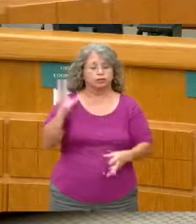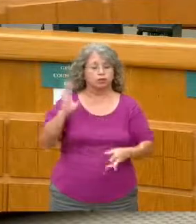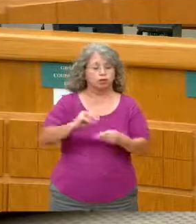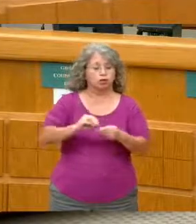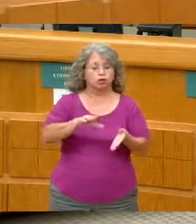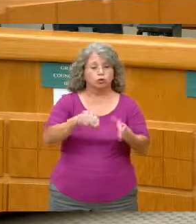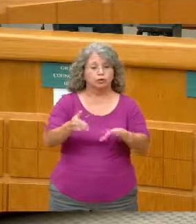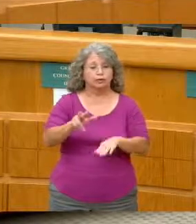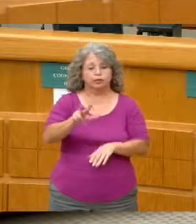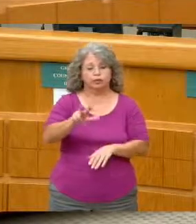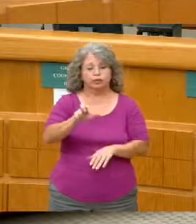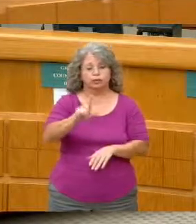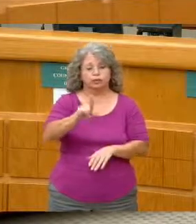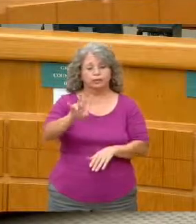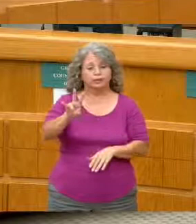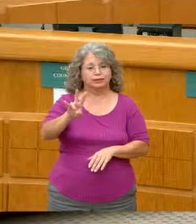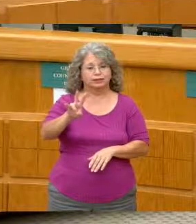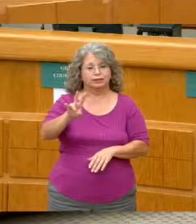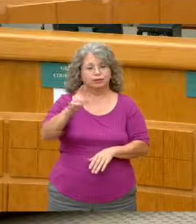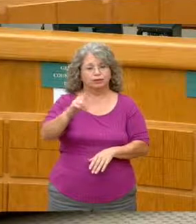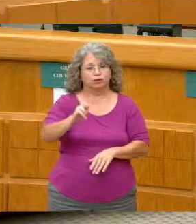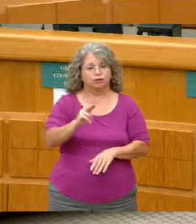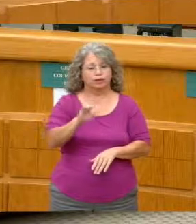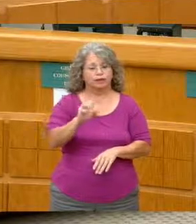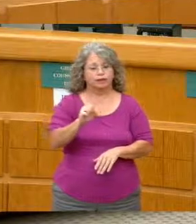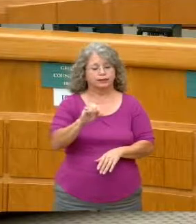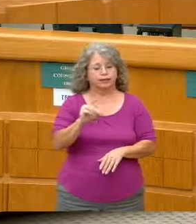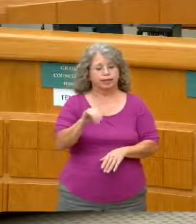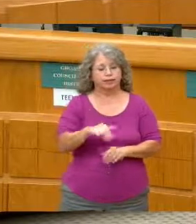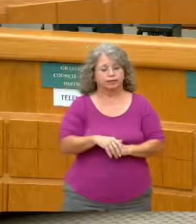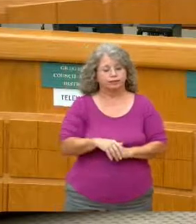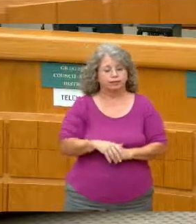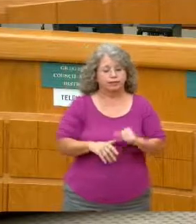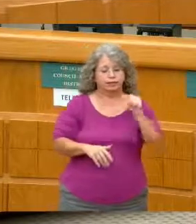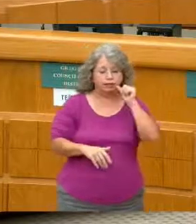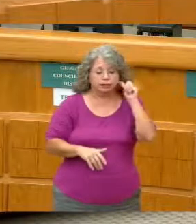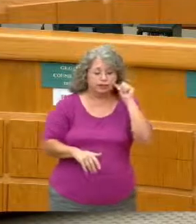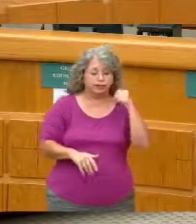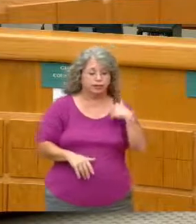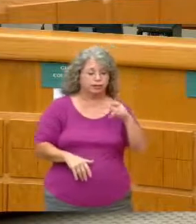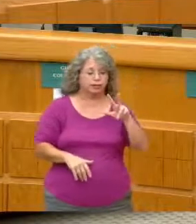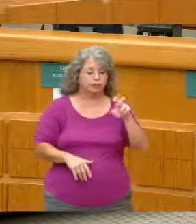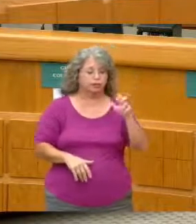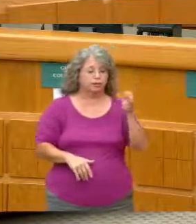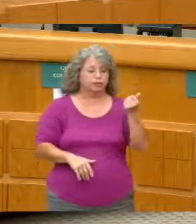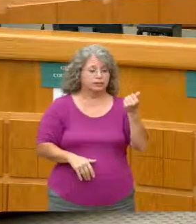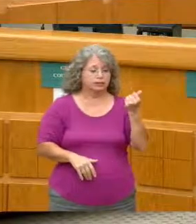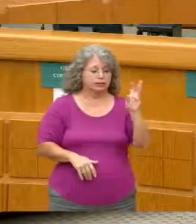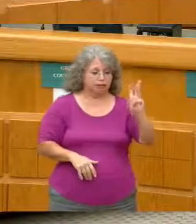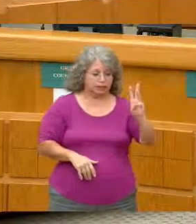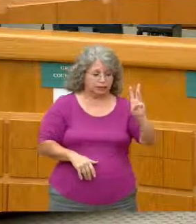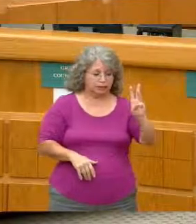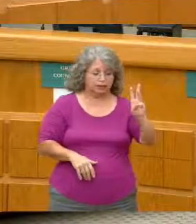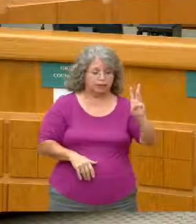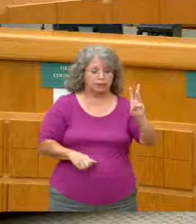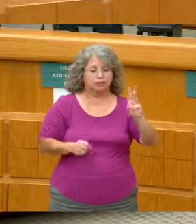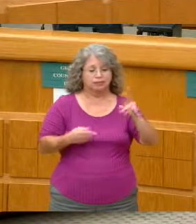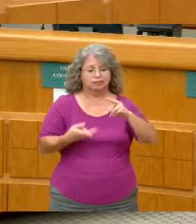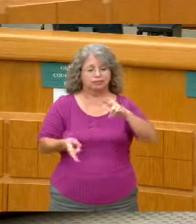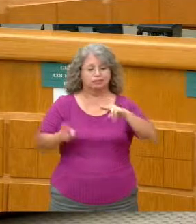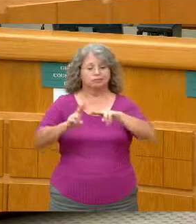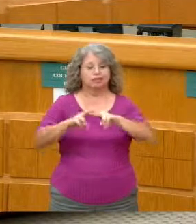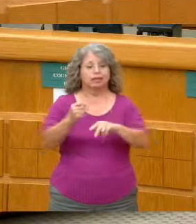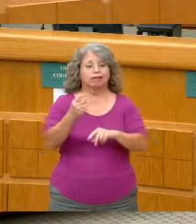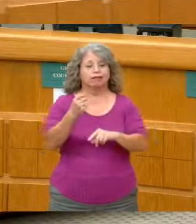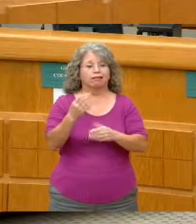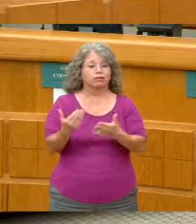So 327 total deaths being reported for Nueces County. Yesterday, we had 316, and so that's